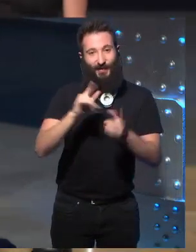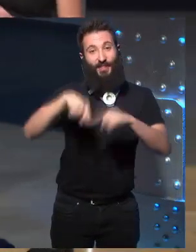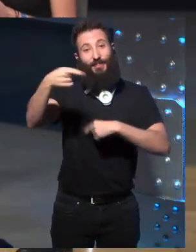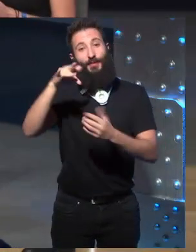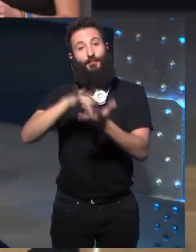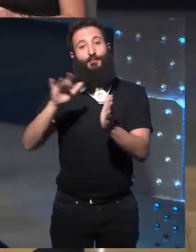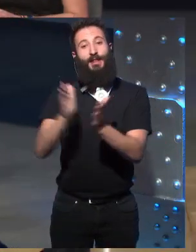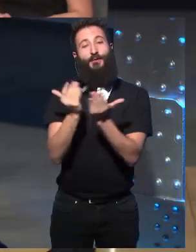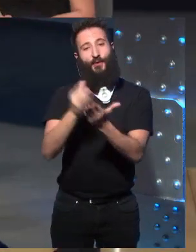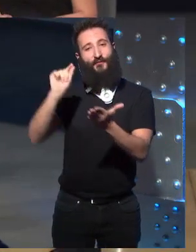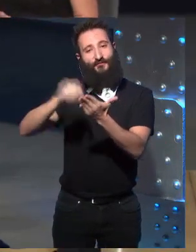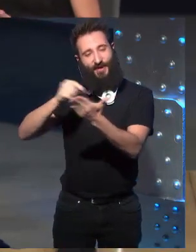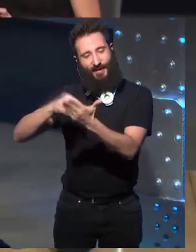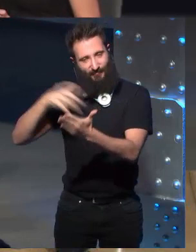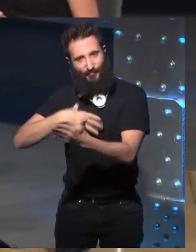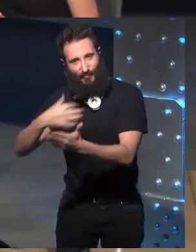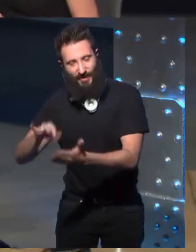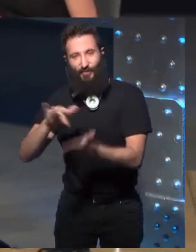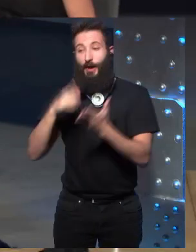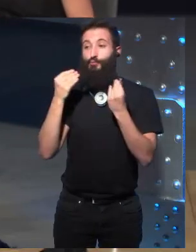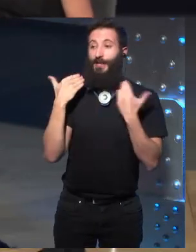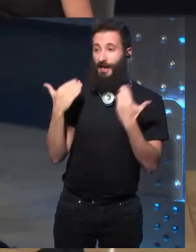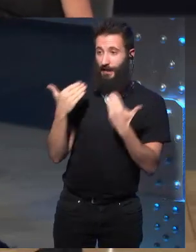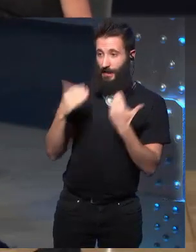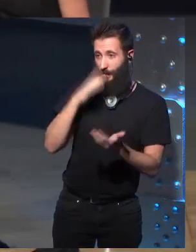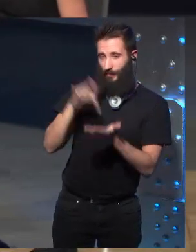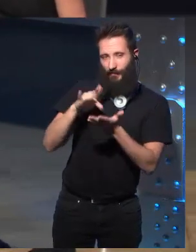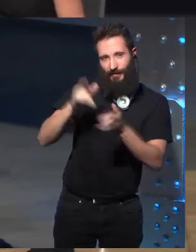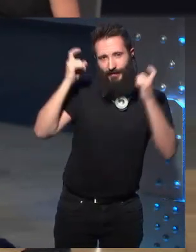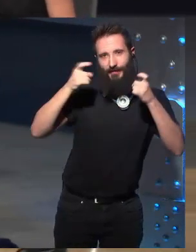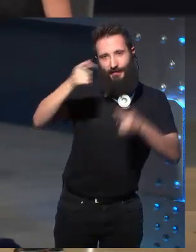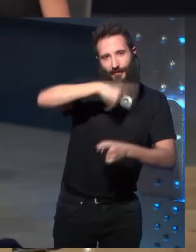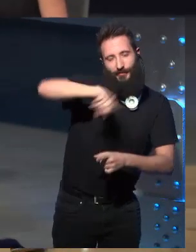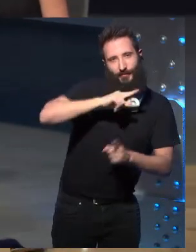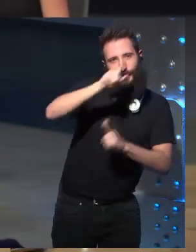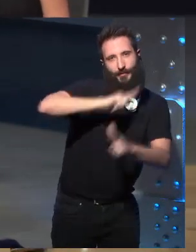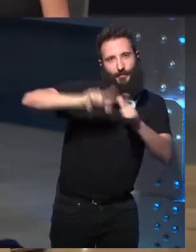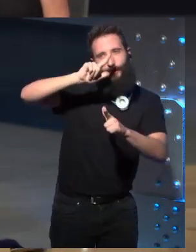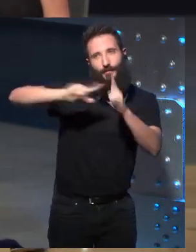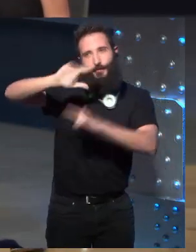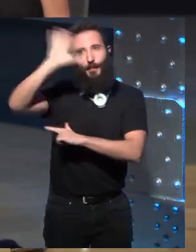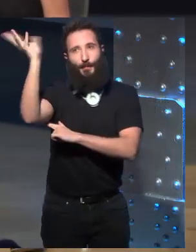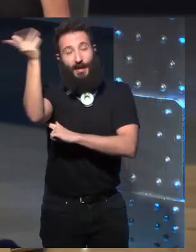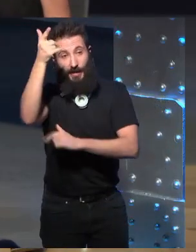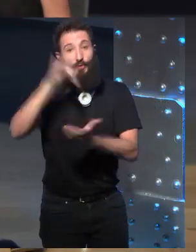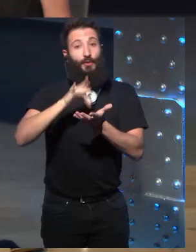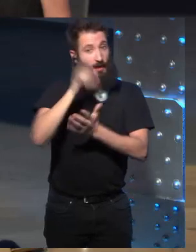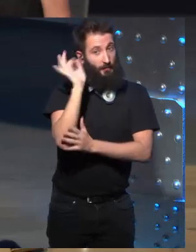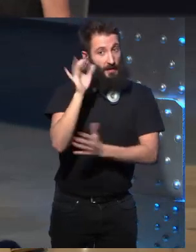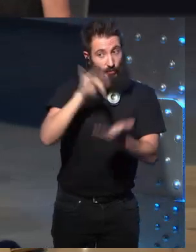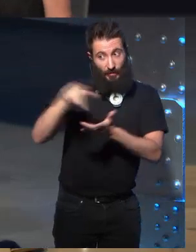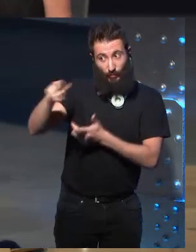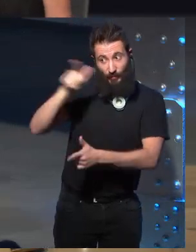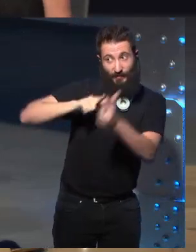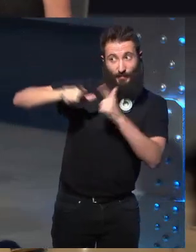fall. Okay, anyway, so you can get Christophe to sign your books afterwards. Thank you so much for taking us on this journey.